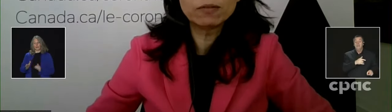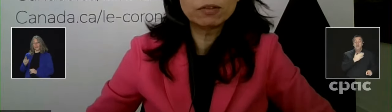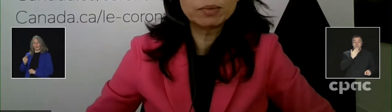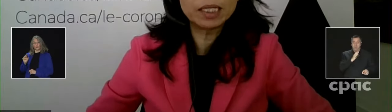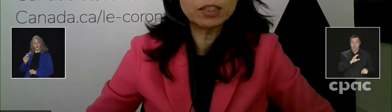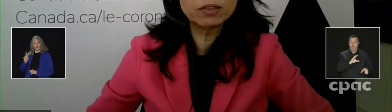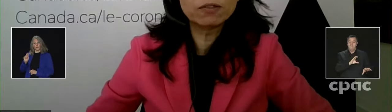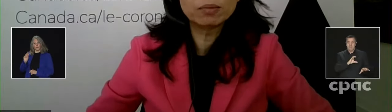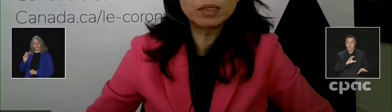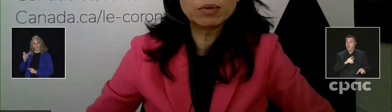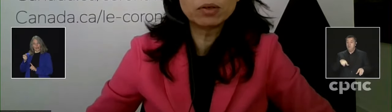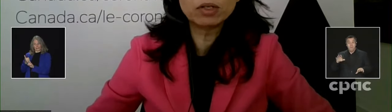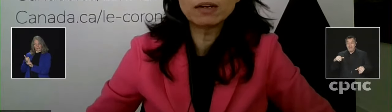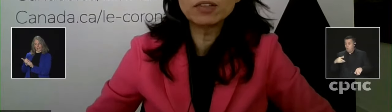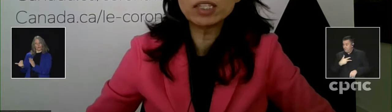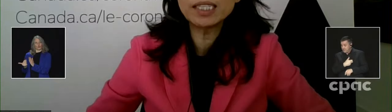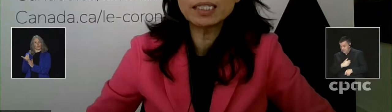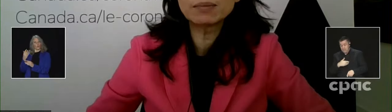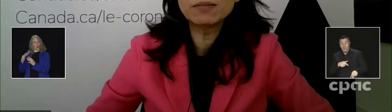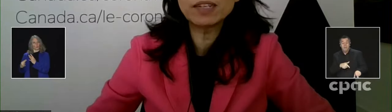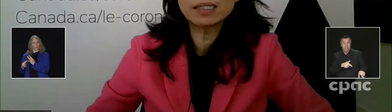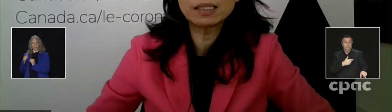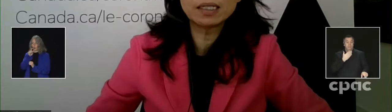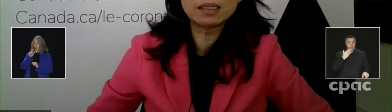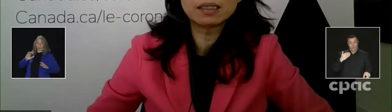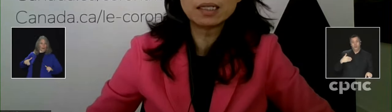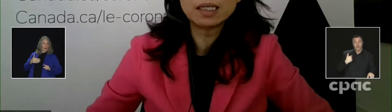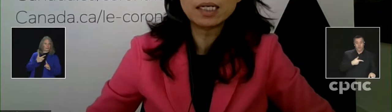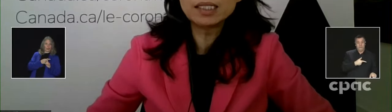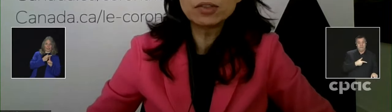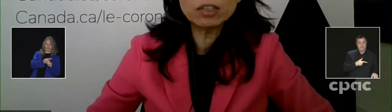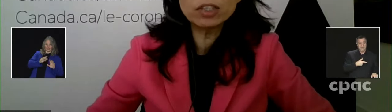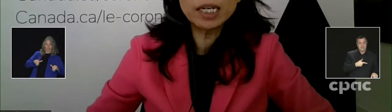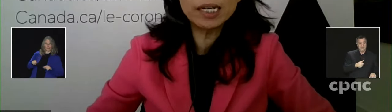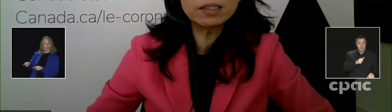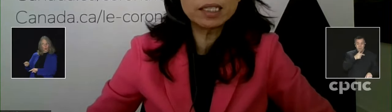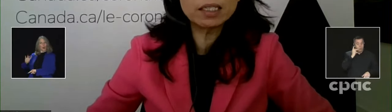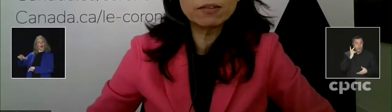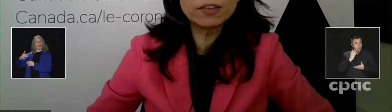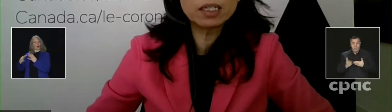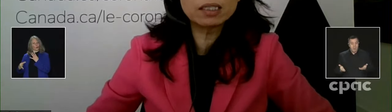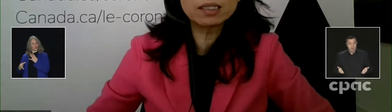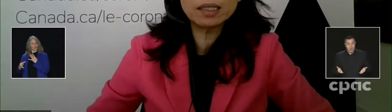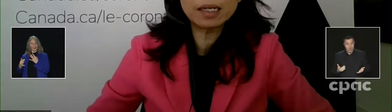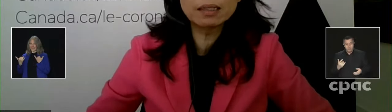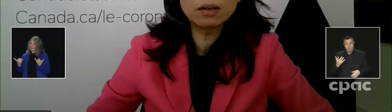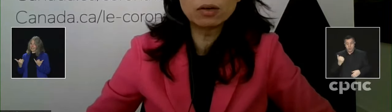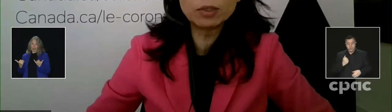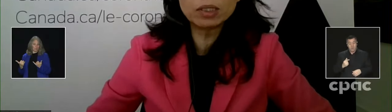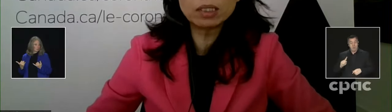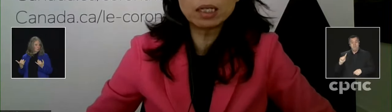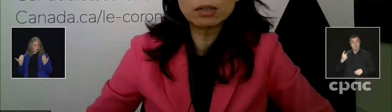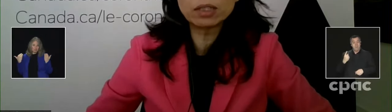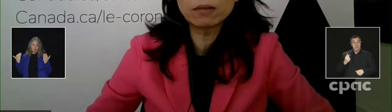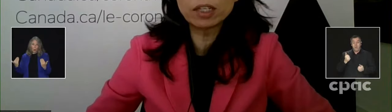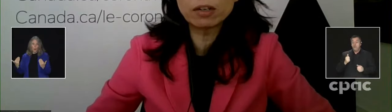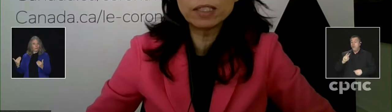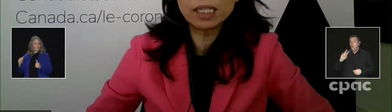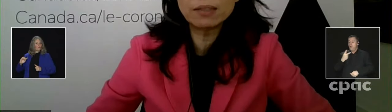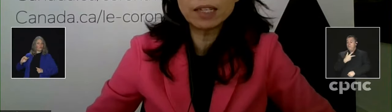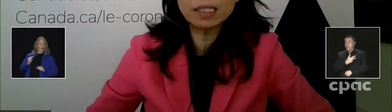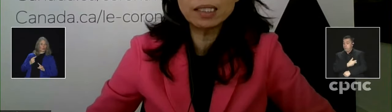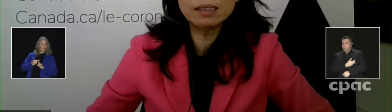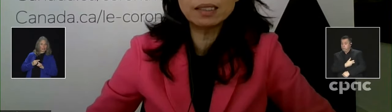new option for protection for people who have not yet been vaccinated. It is not too late to get your first, second, or booster dose of